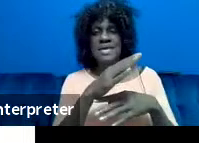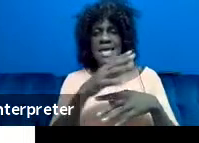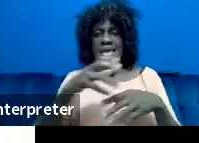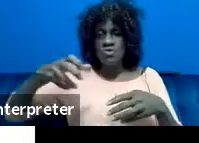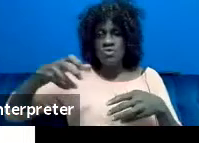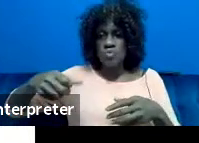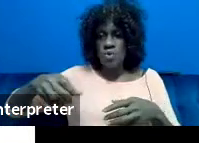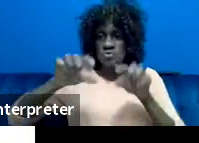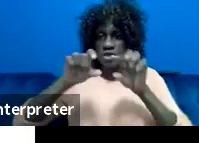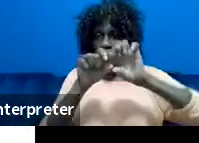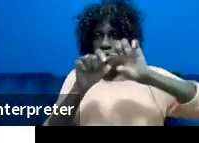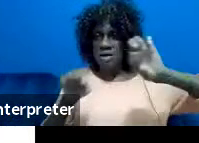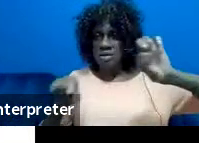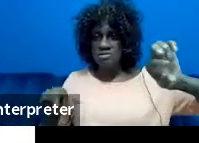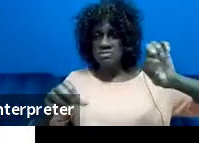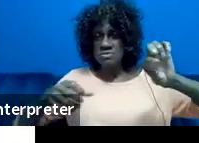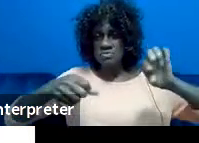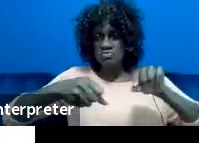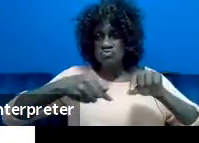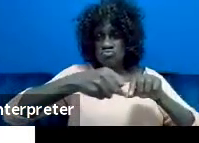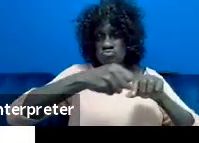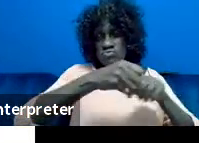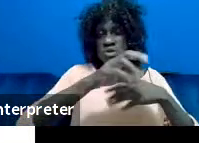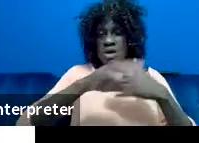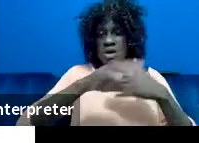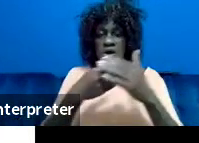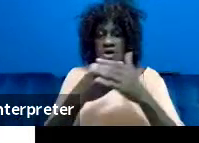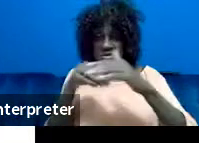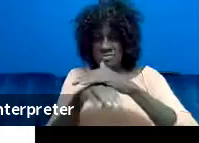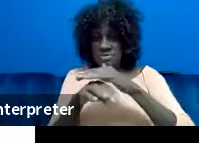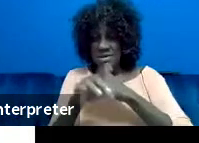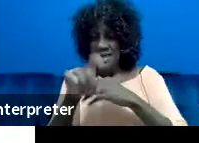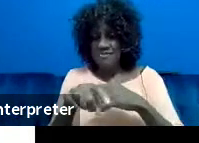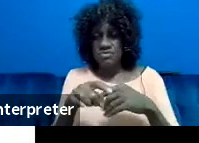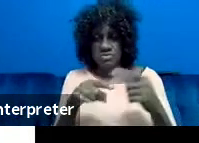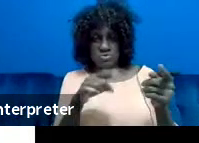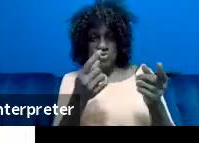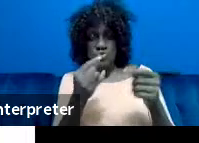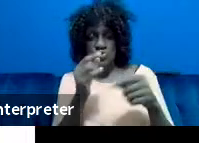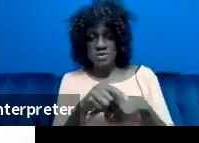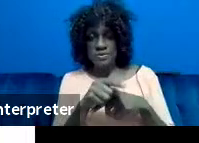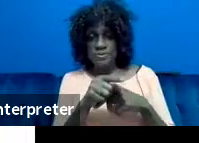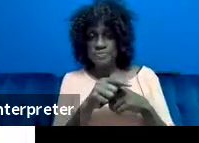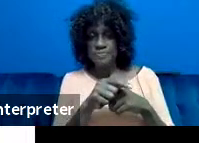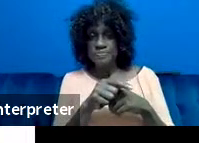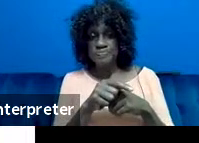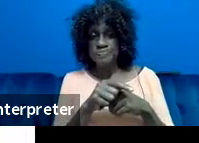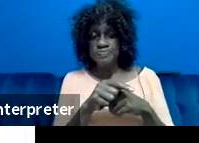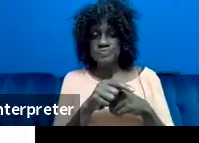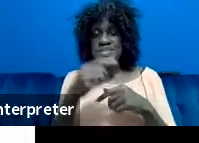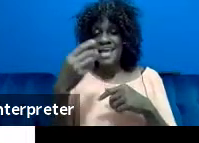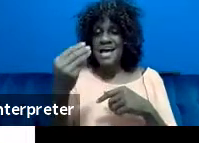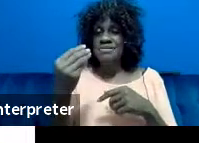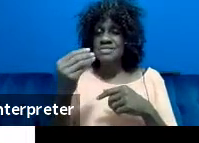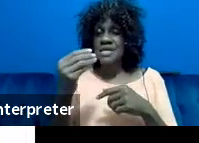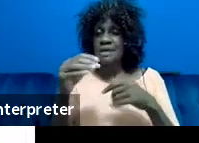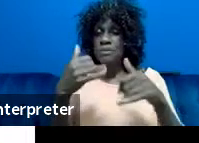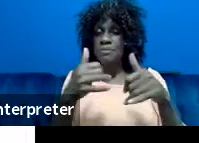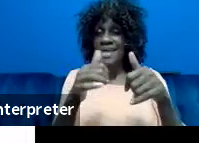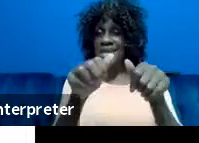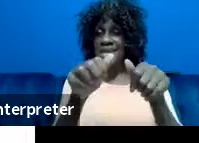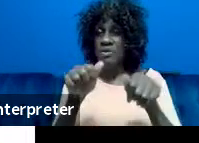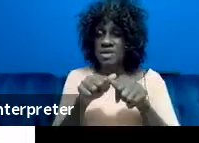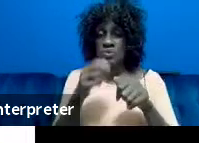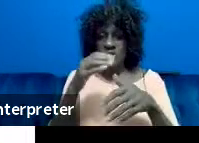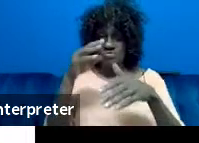handrails. Okay. All the requirements for accessible routes would have to be met here outside the play area. And then when we